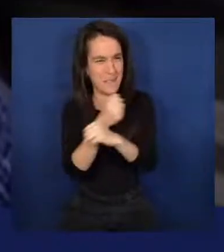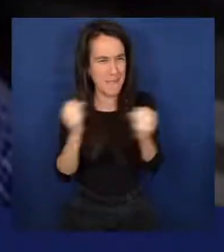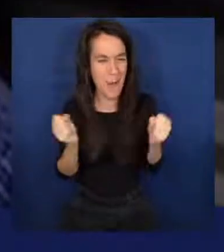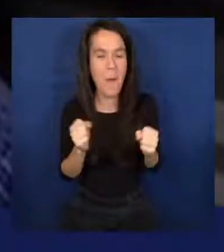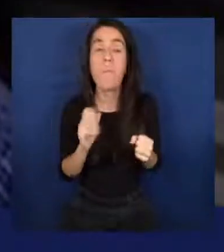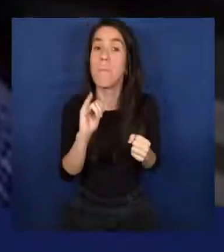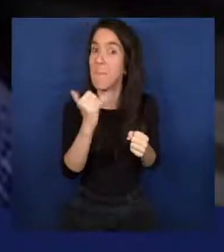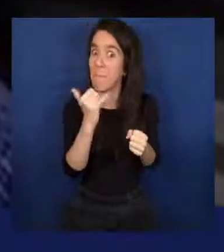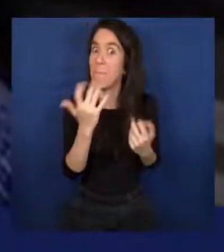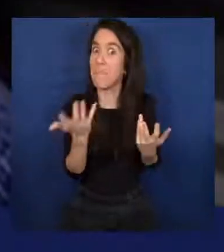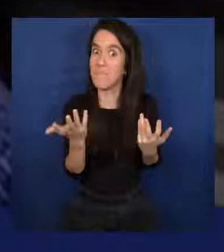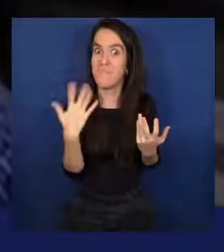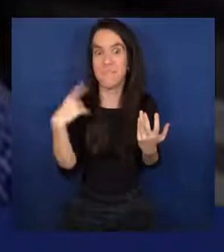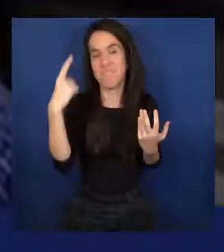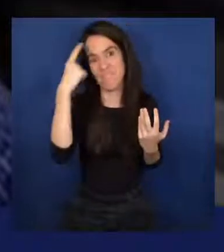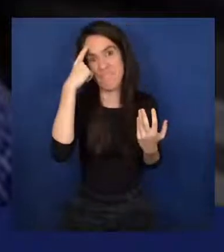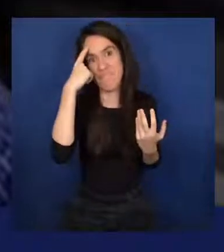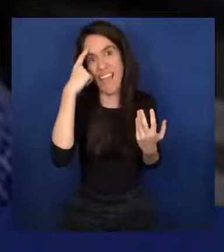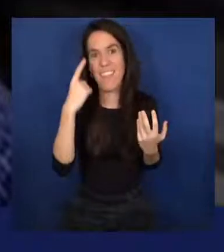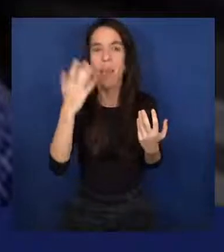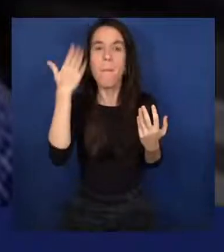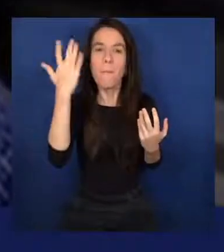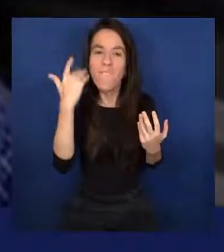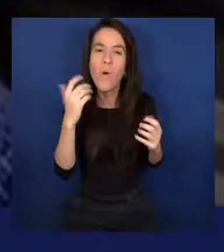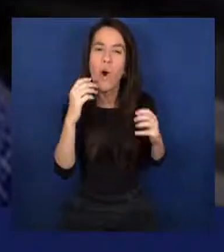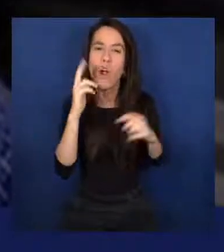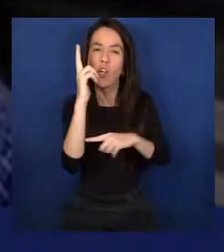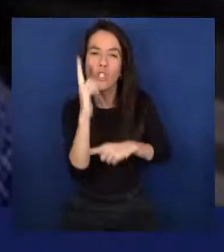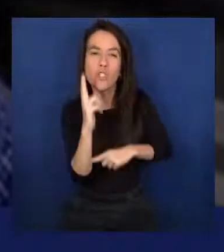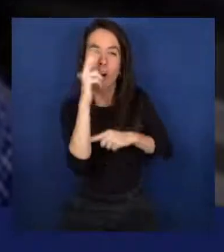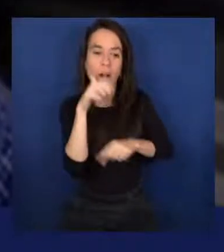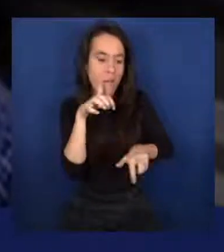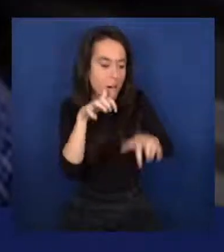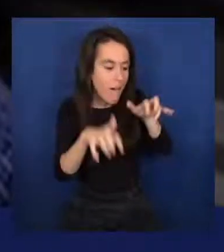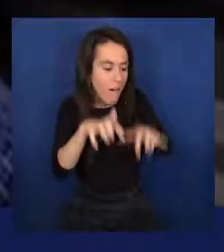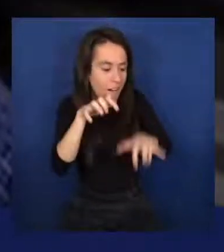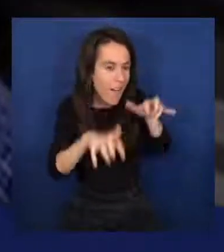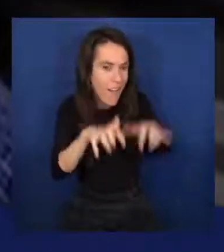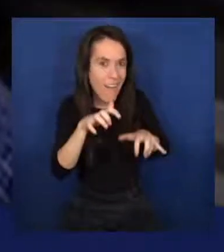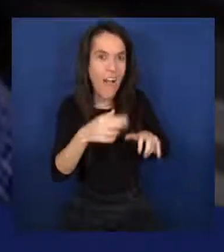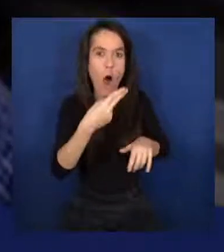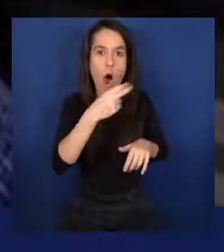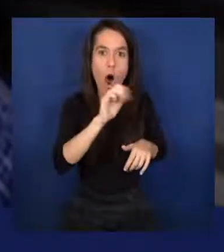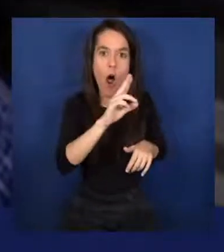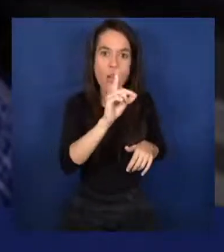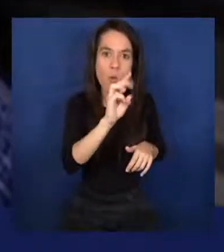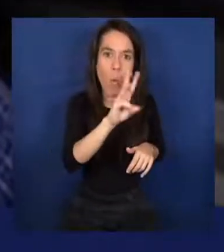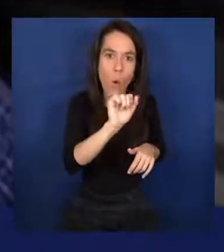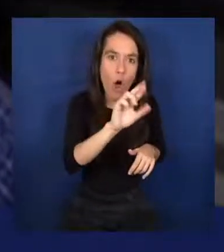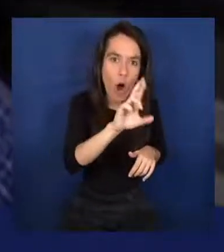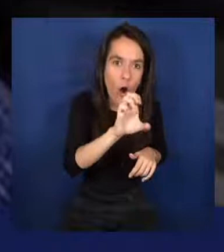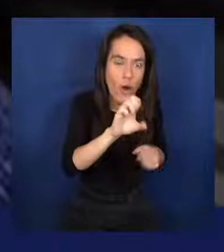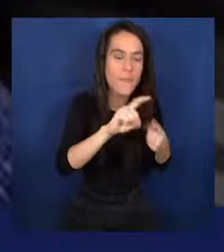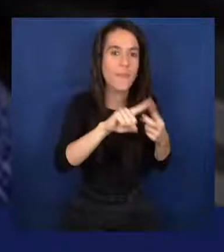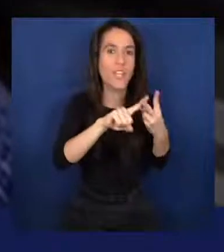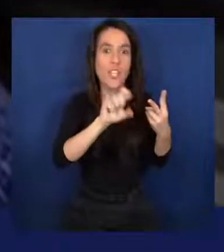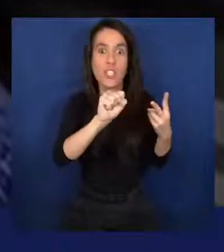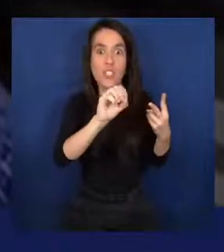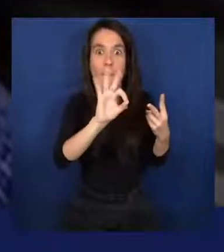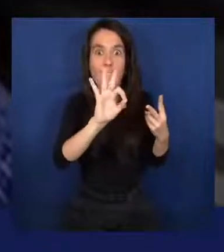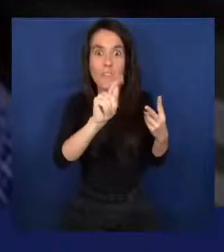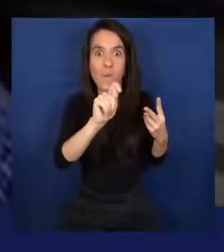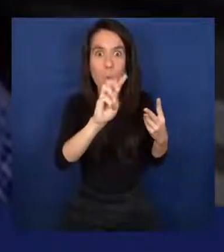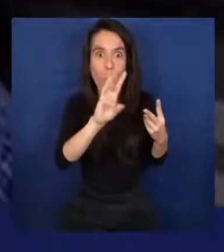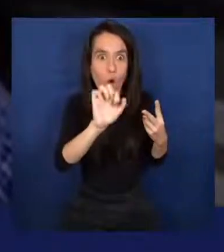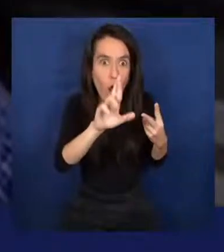interplay between the hardware, the software, and the various philosophies that got labeled with artificial intelligence